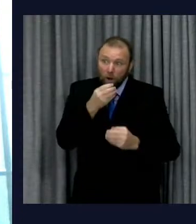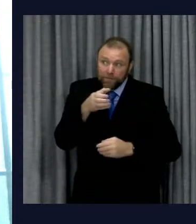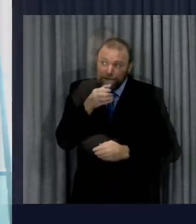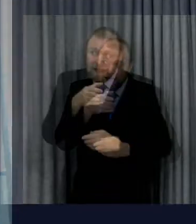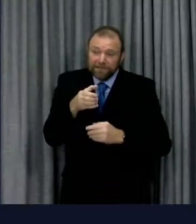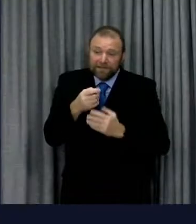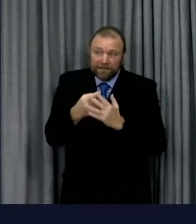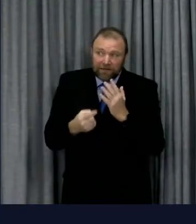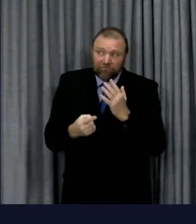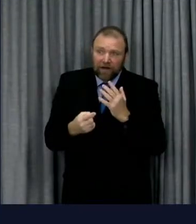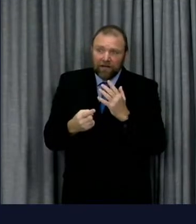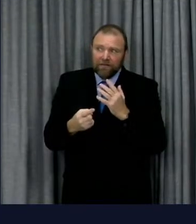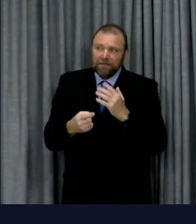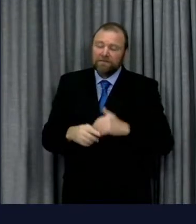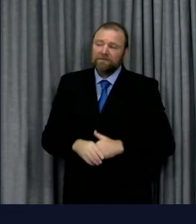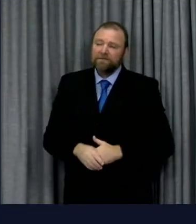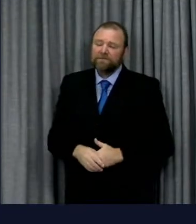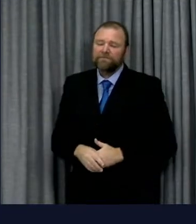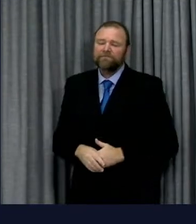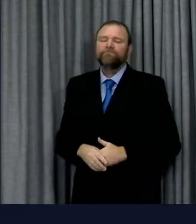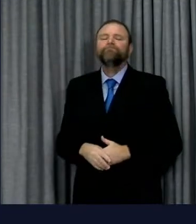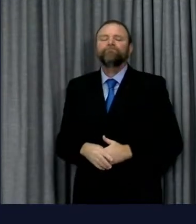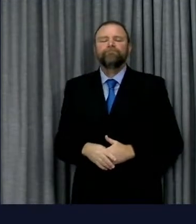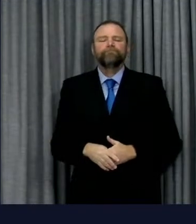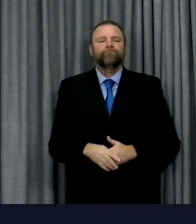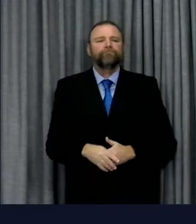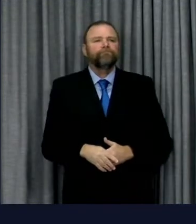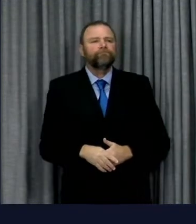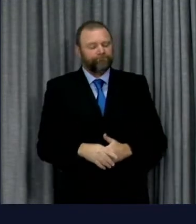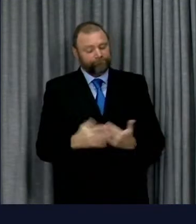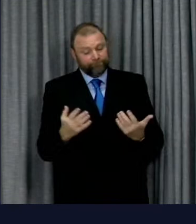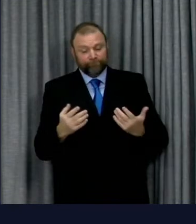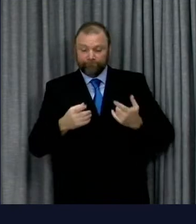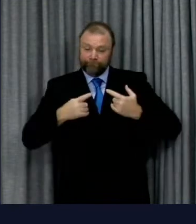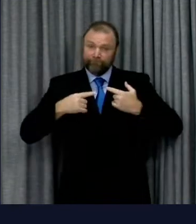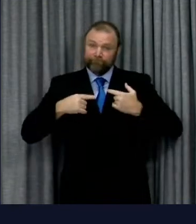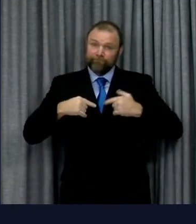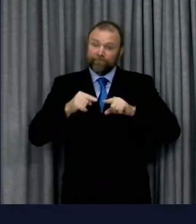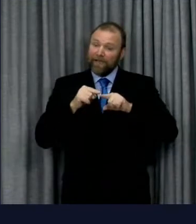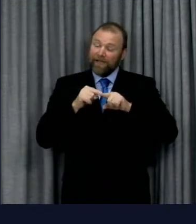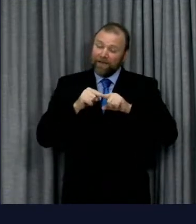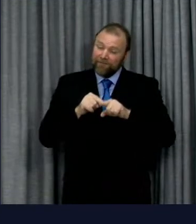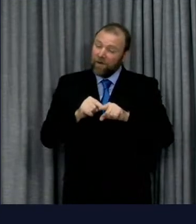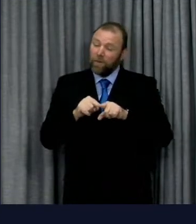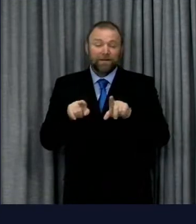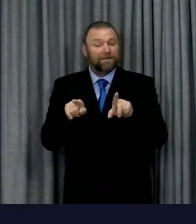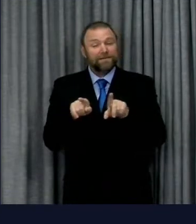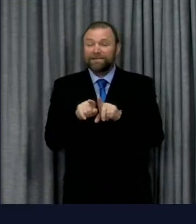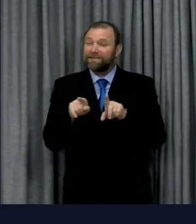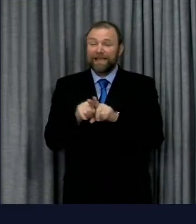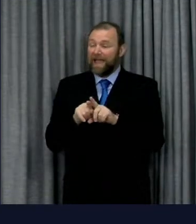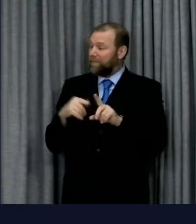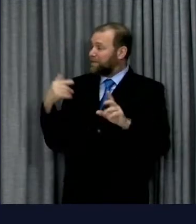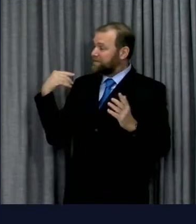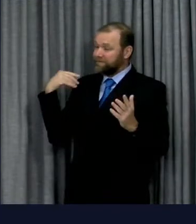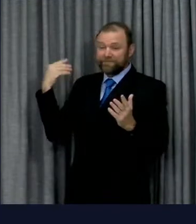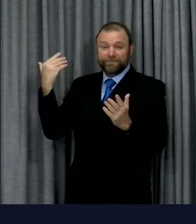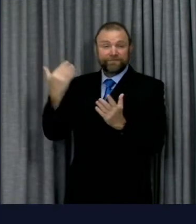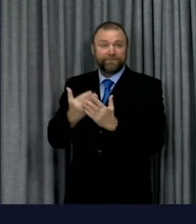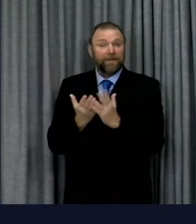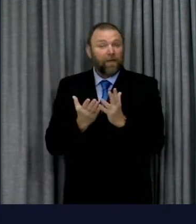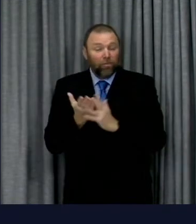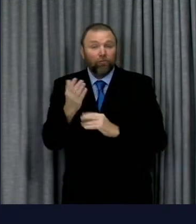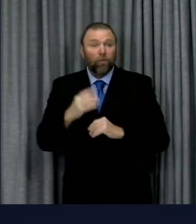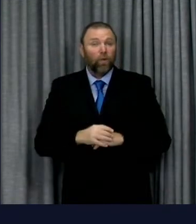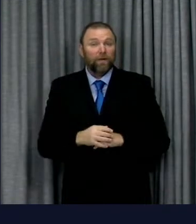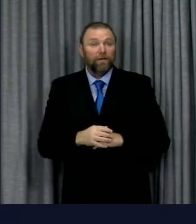please. Well, Jenny, what we are doing is following the same pattern that we have throughout the pandemic,